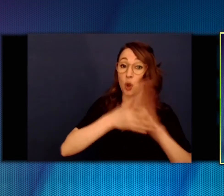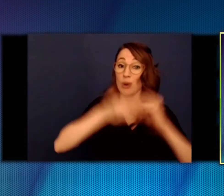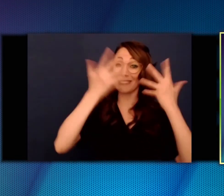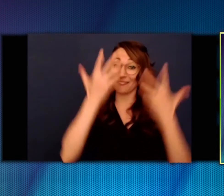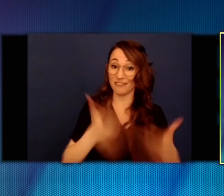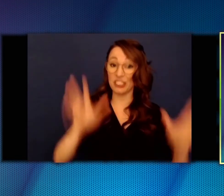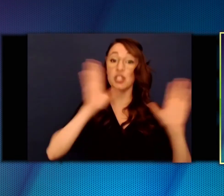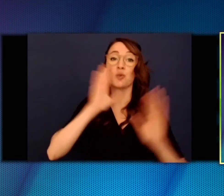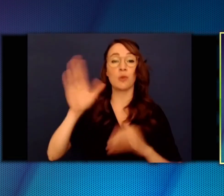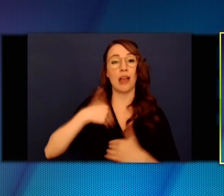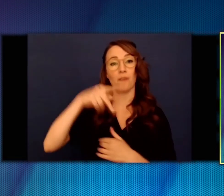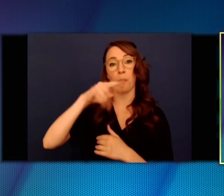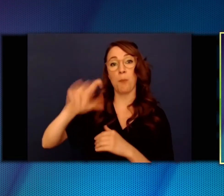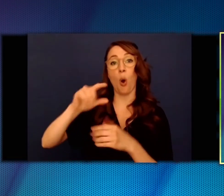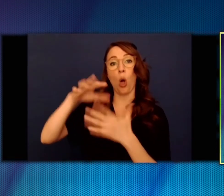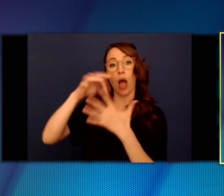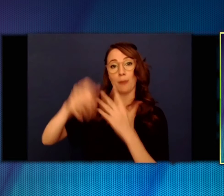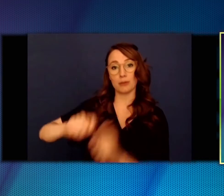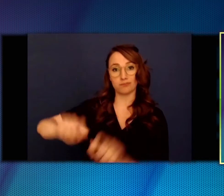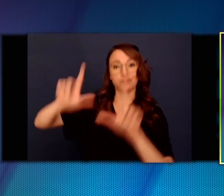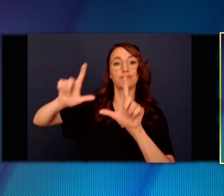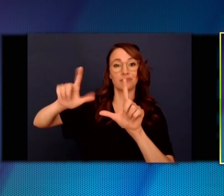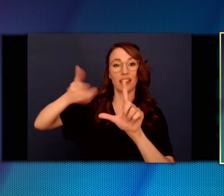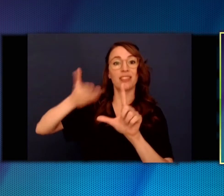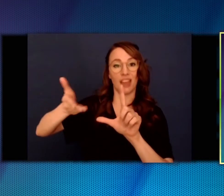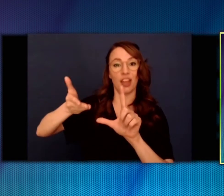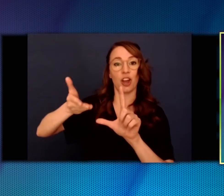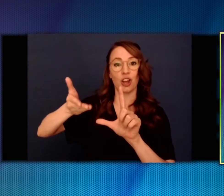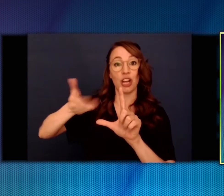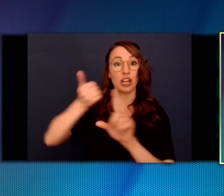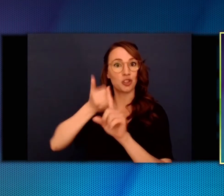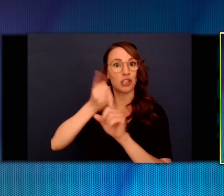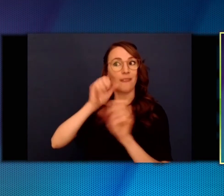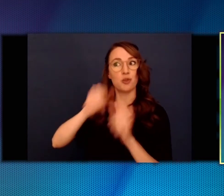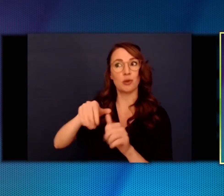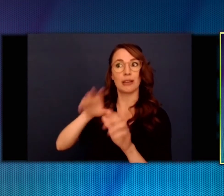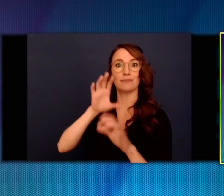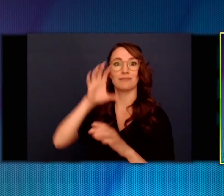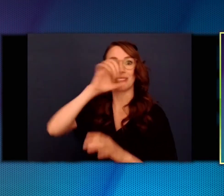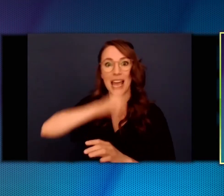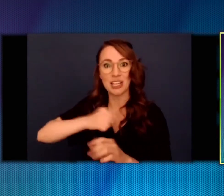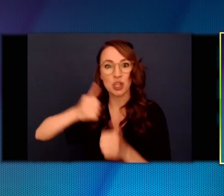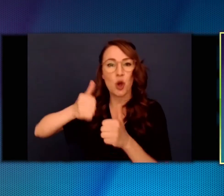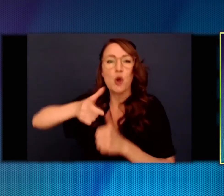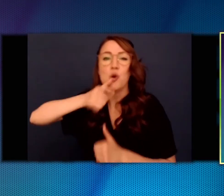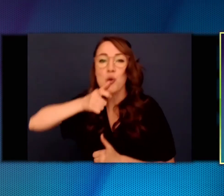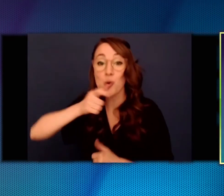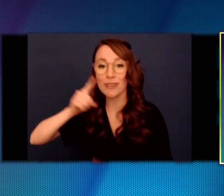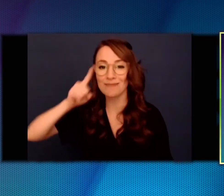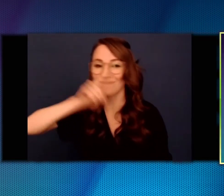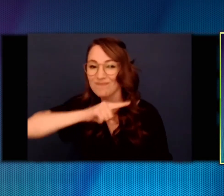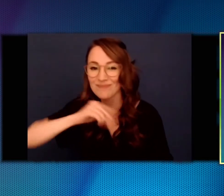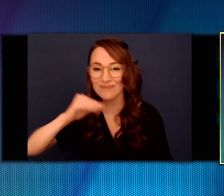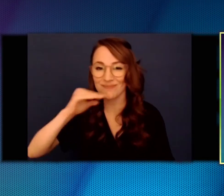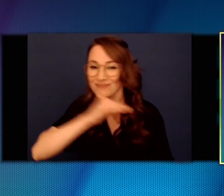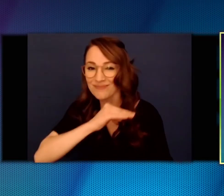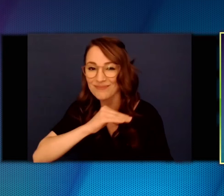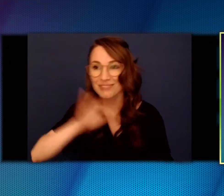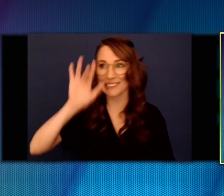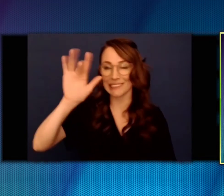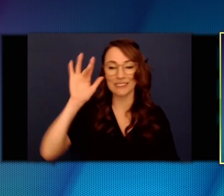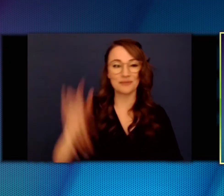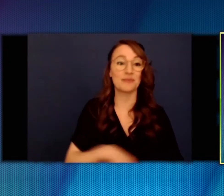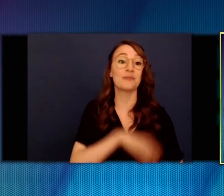guess which of our guests this week may not be telling the whole truth. Frederick is home to